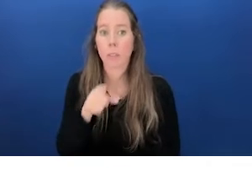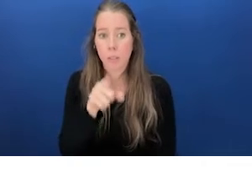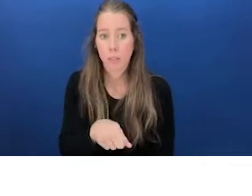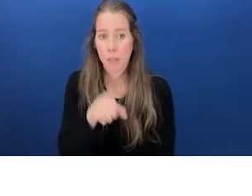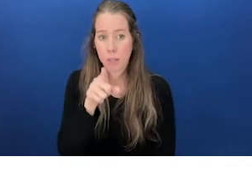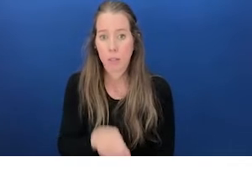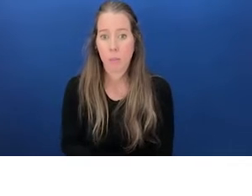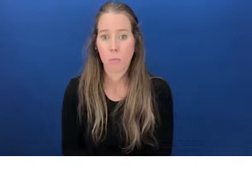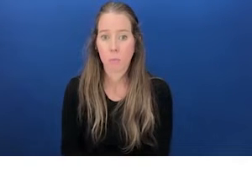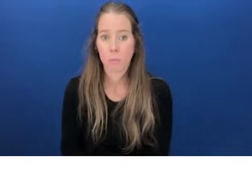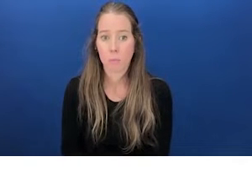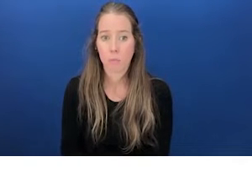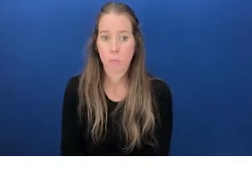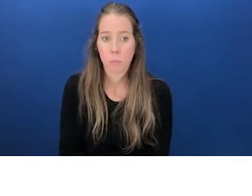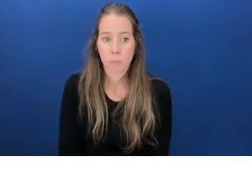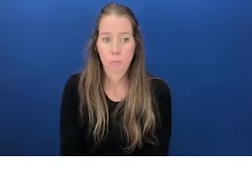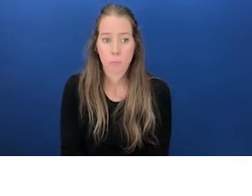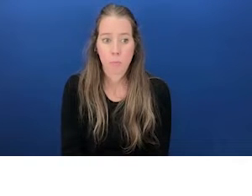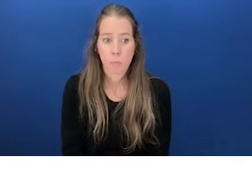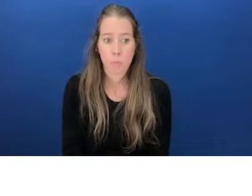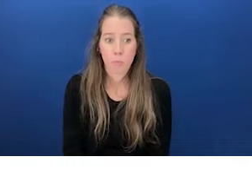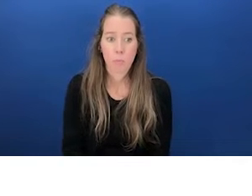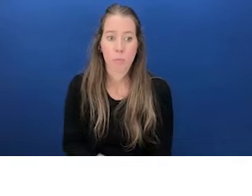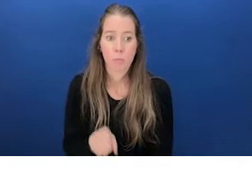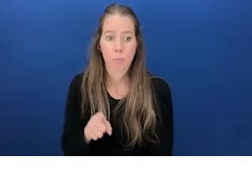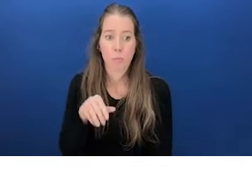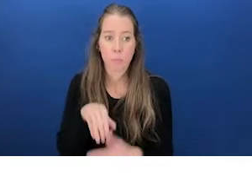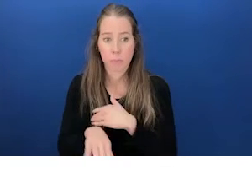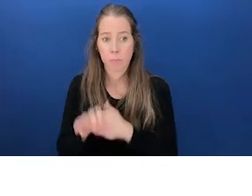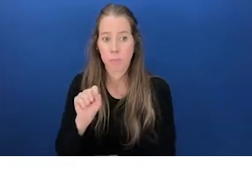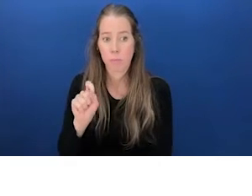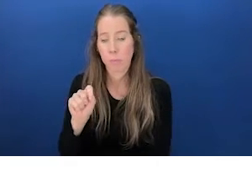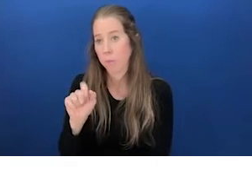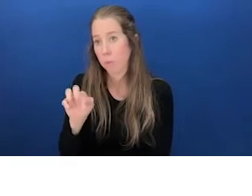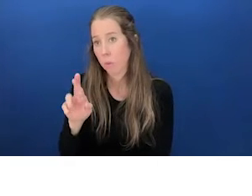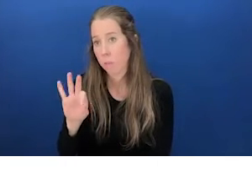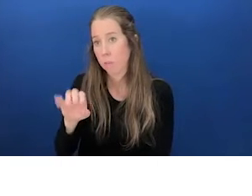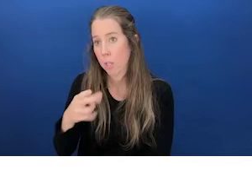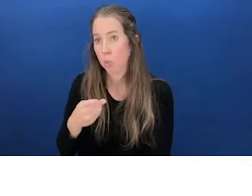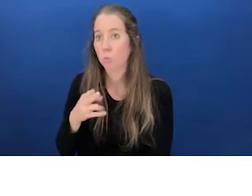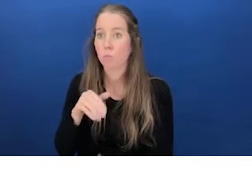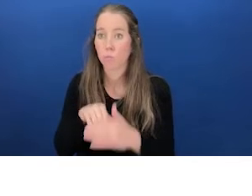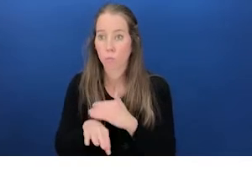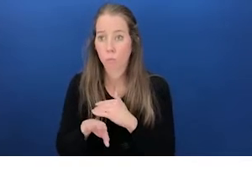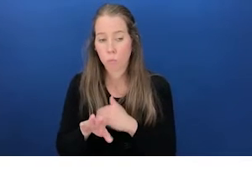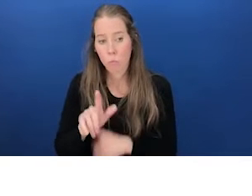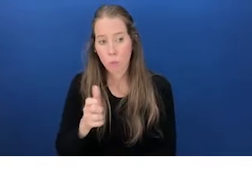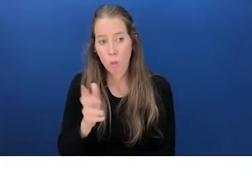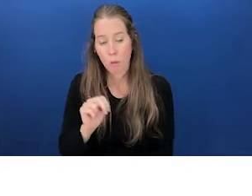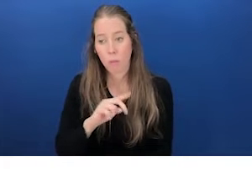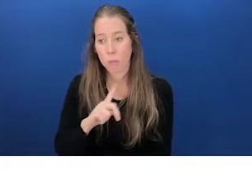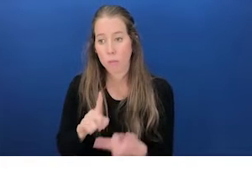here, actually, so when you get into Starfish, you will log in, get into Starfish, and then you will